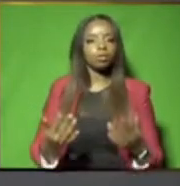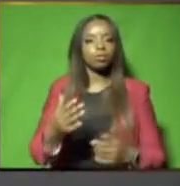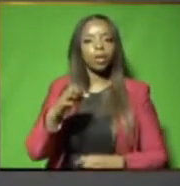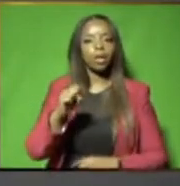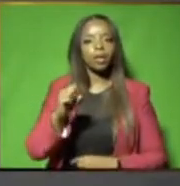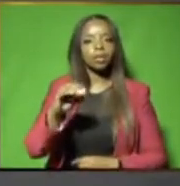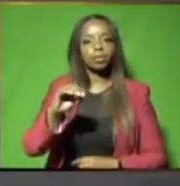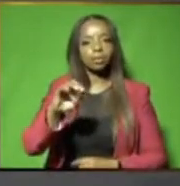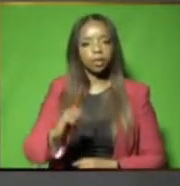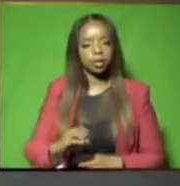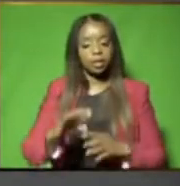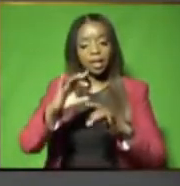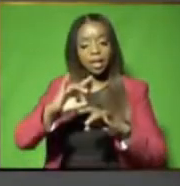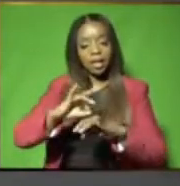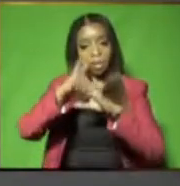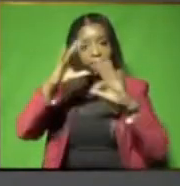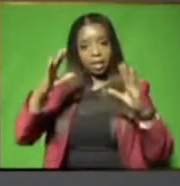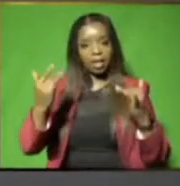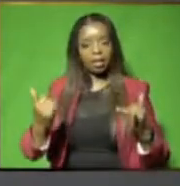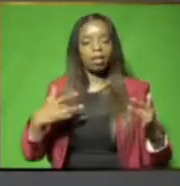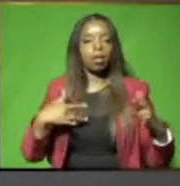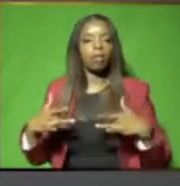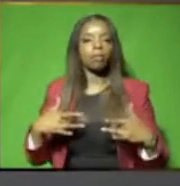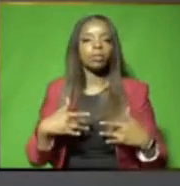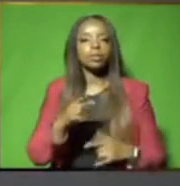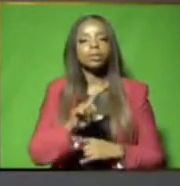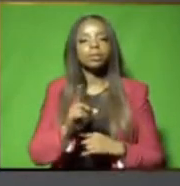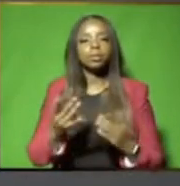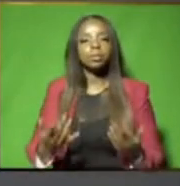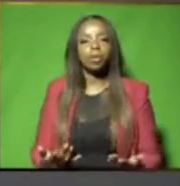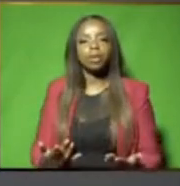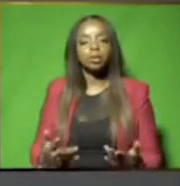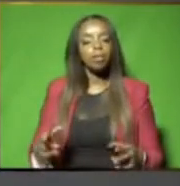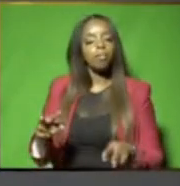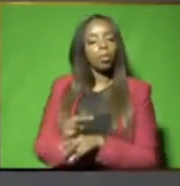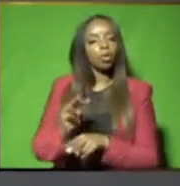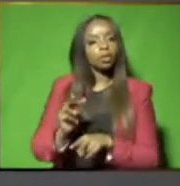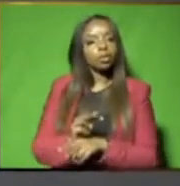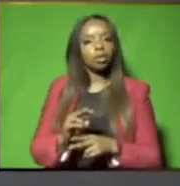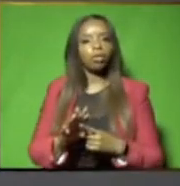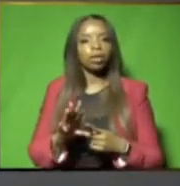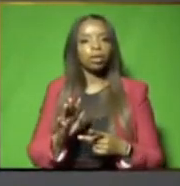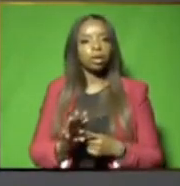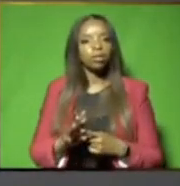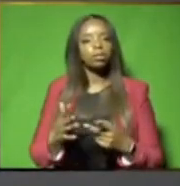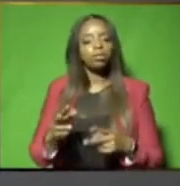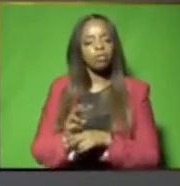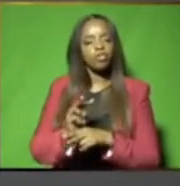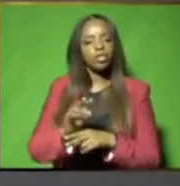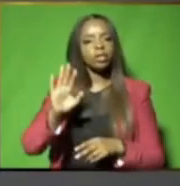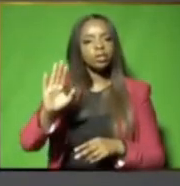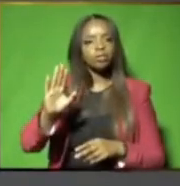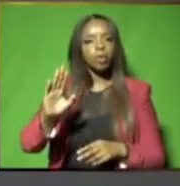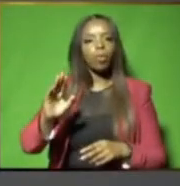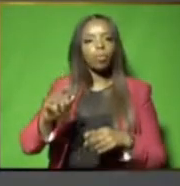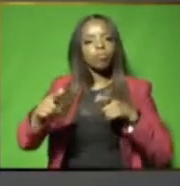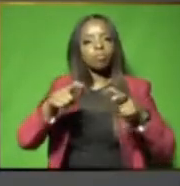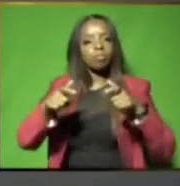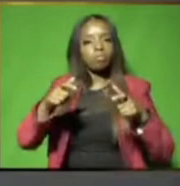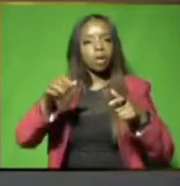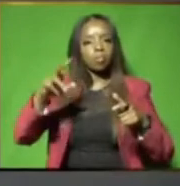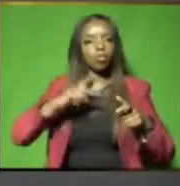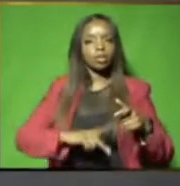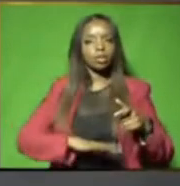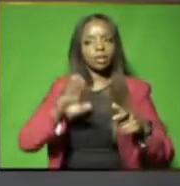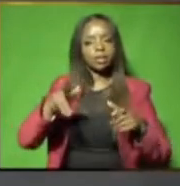key consideration and concern here is the lack of monitoring and oversight of the Presidency itself.